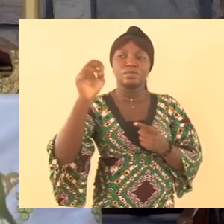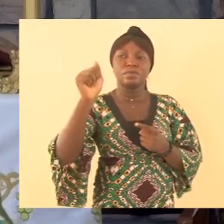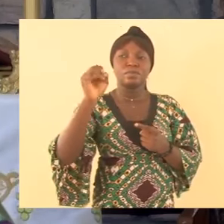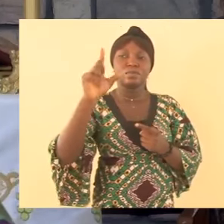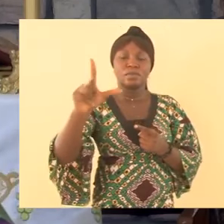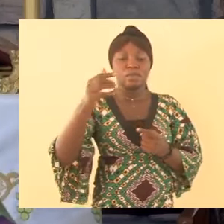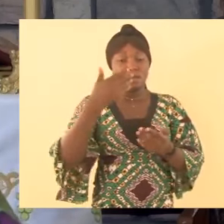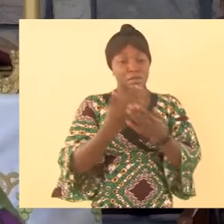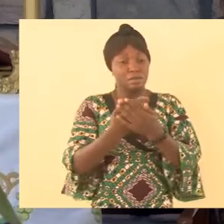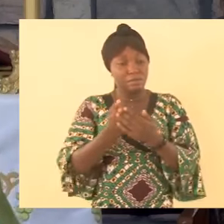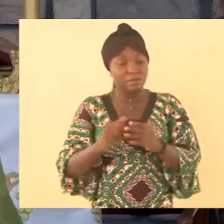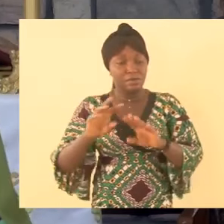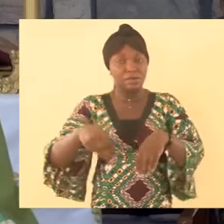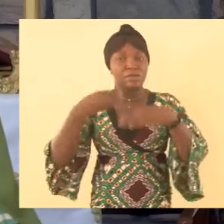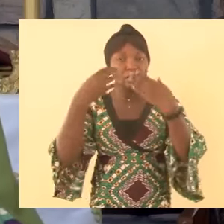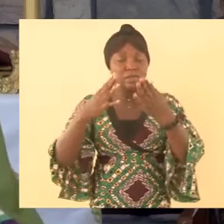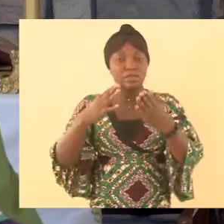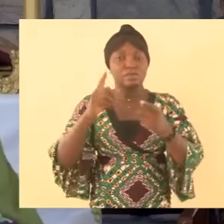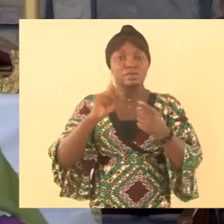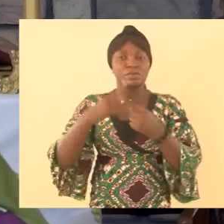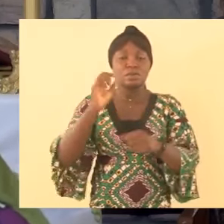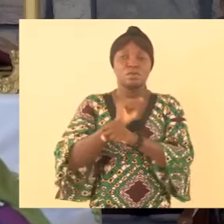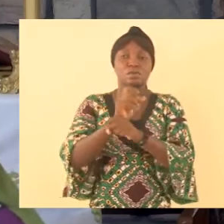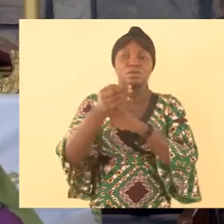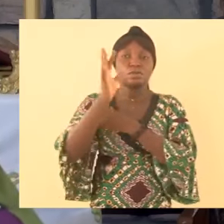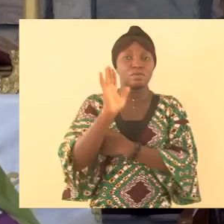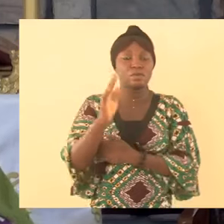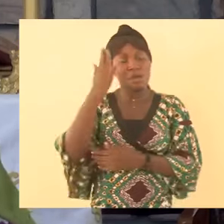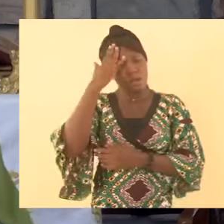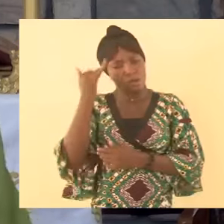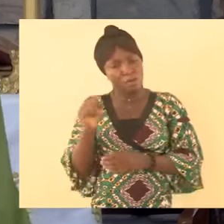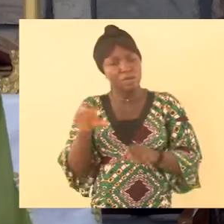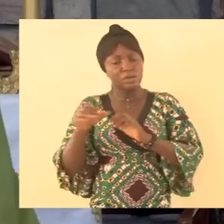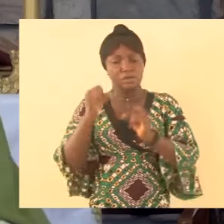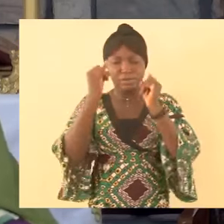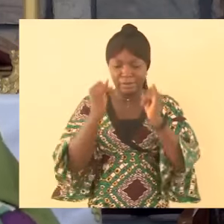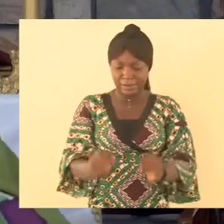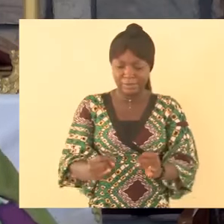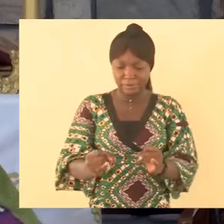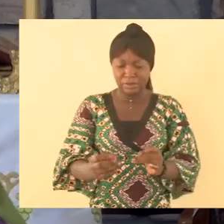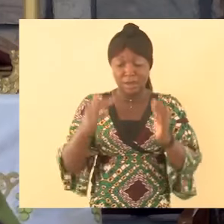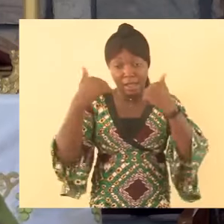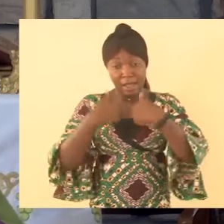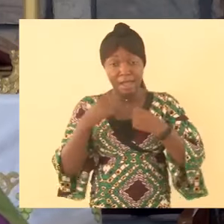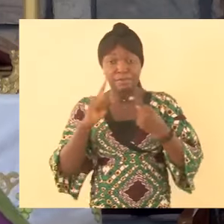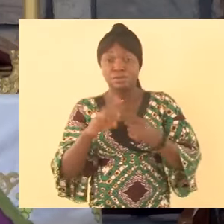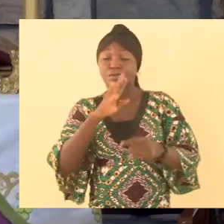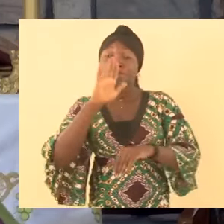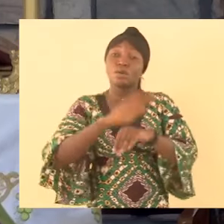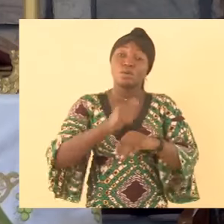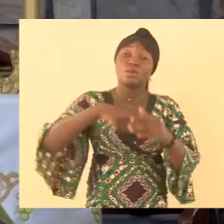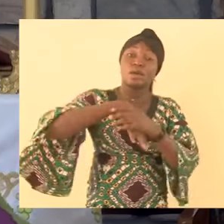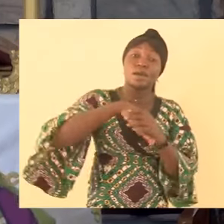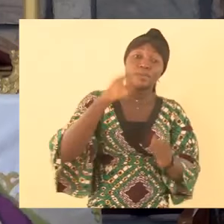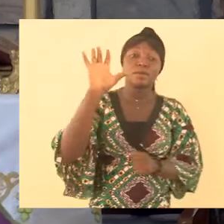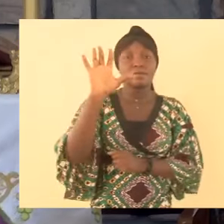for the work of God? That is, if they believe that it is the work of God. Why does an individual have to be